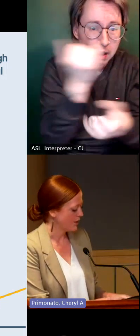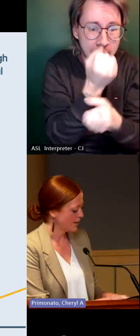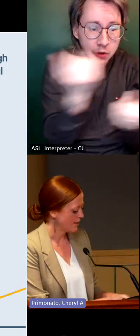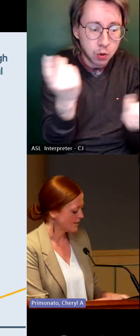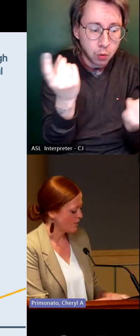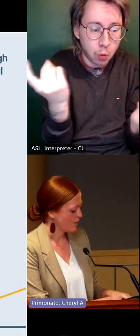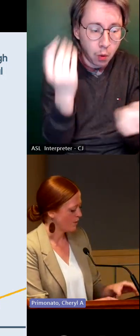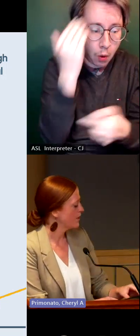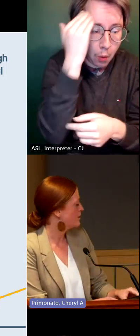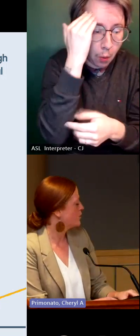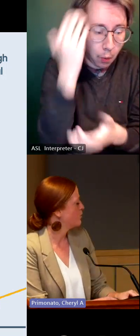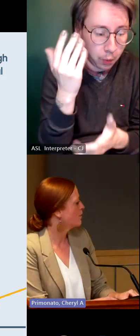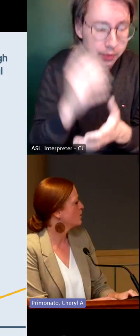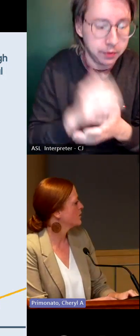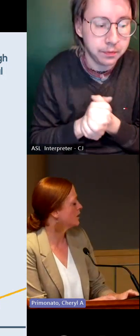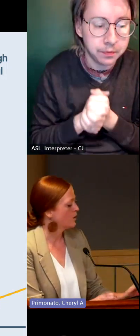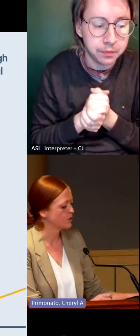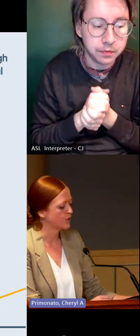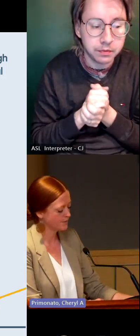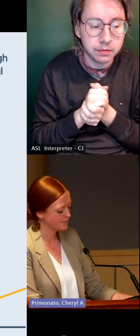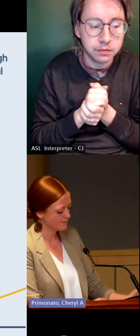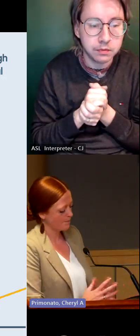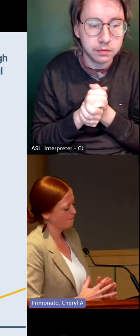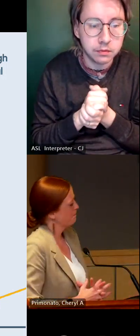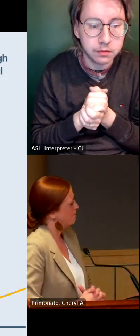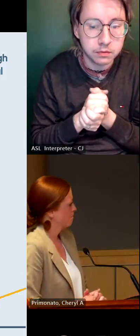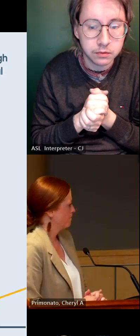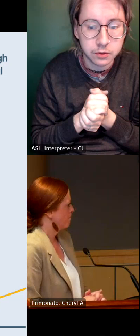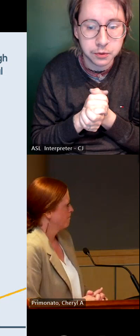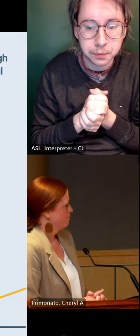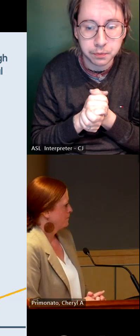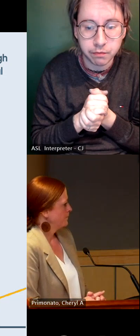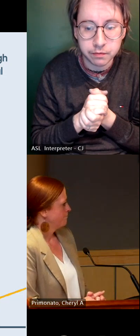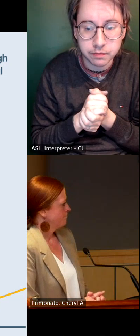be entering a state where we would need to do more emergency closures.